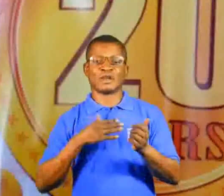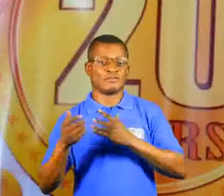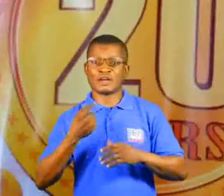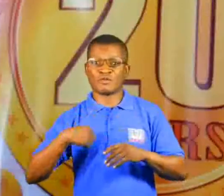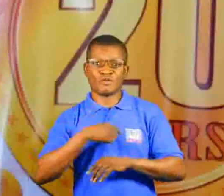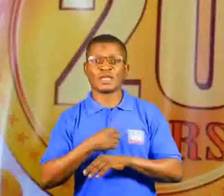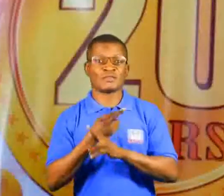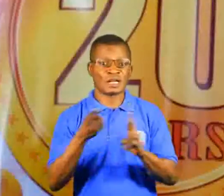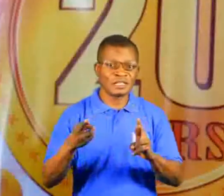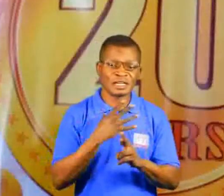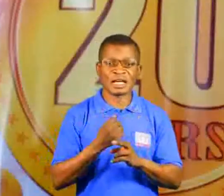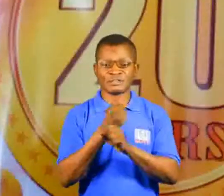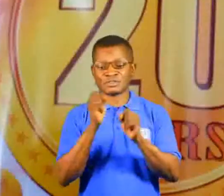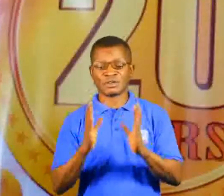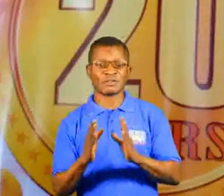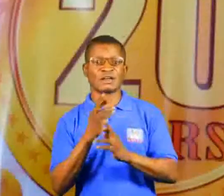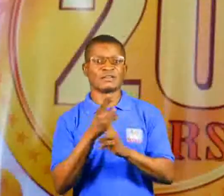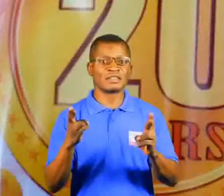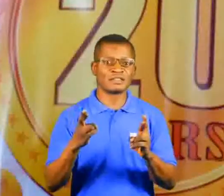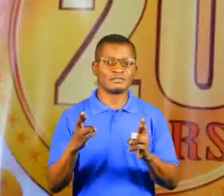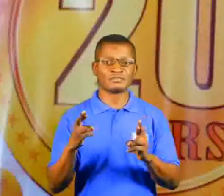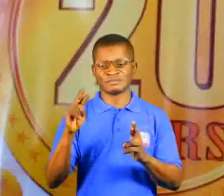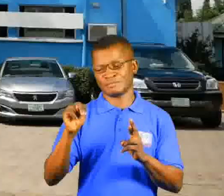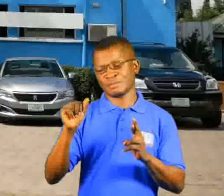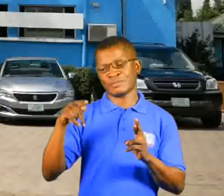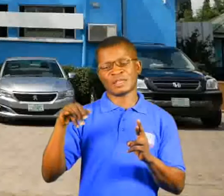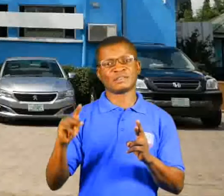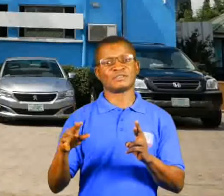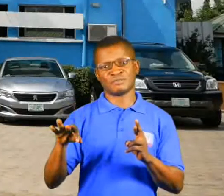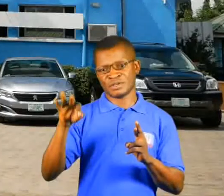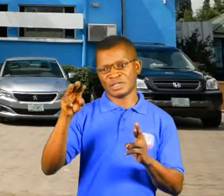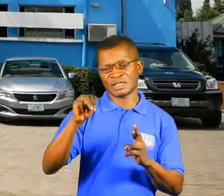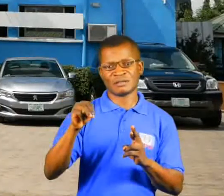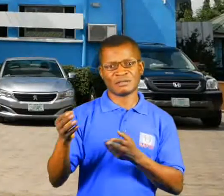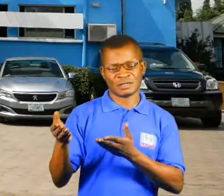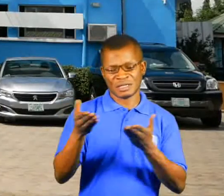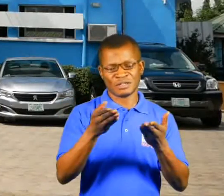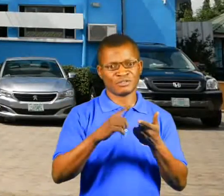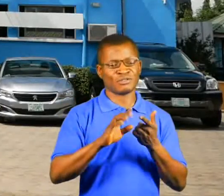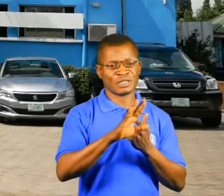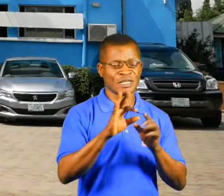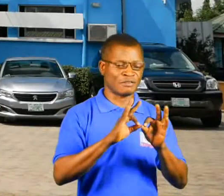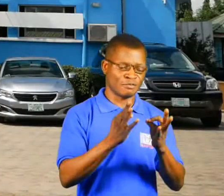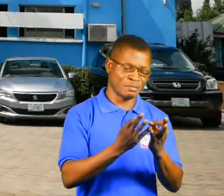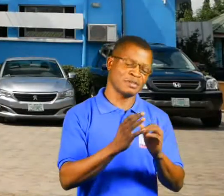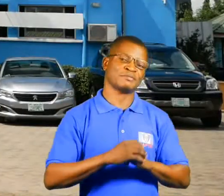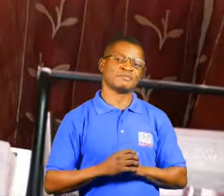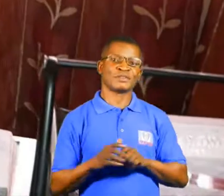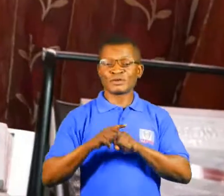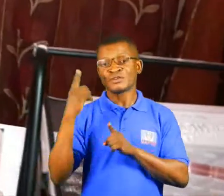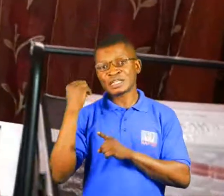we are ready and whenever the survivors are ready, NAPTIP picks up the survivor and takes them to their